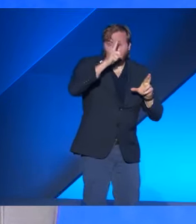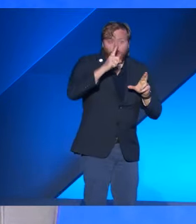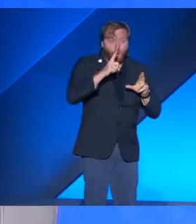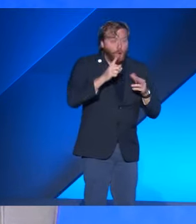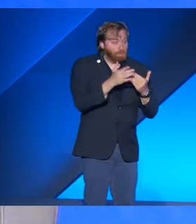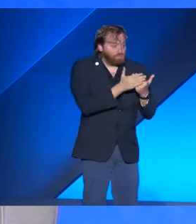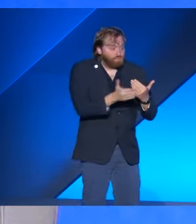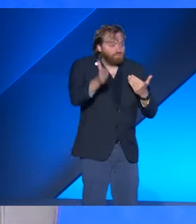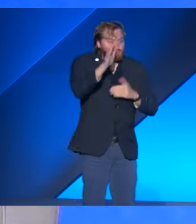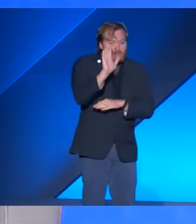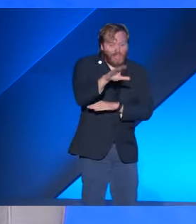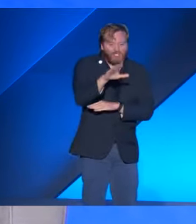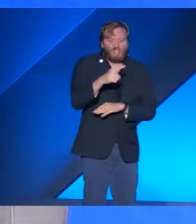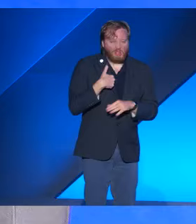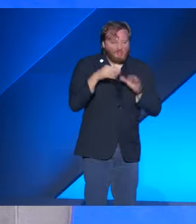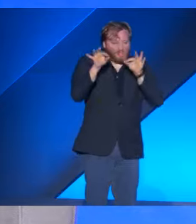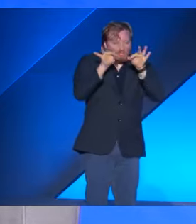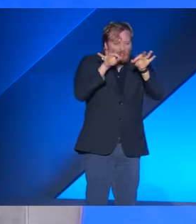bit.